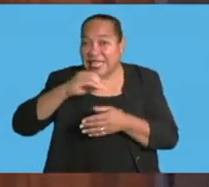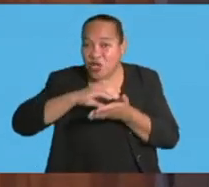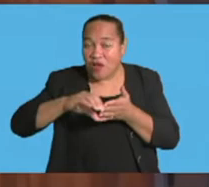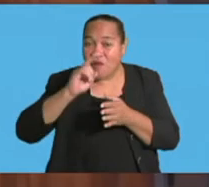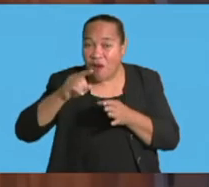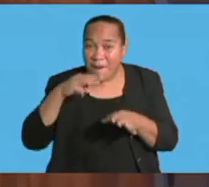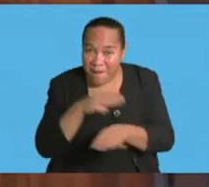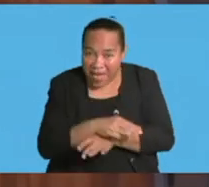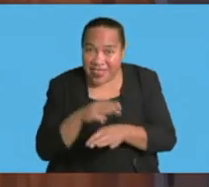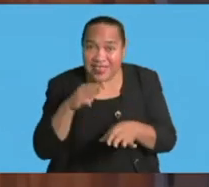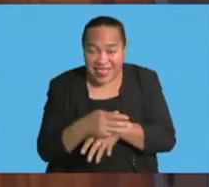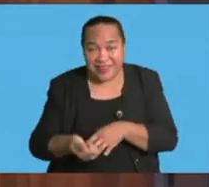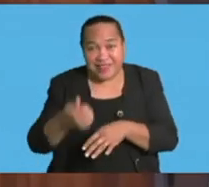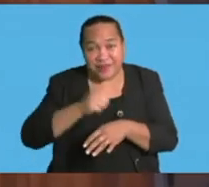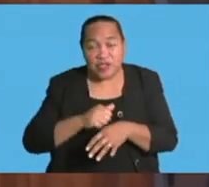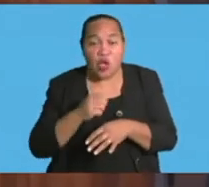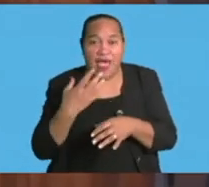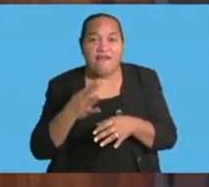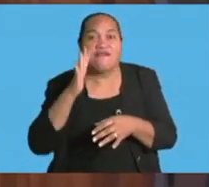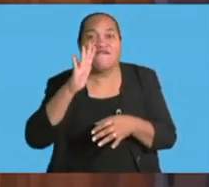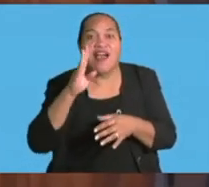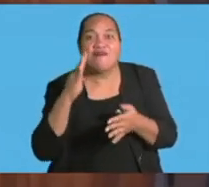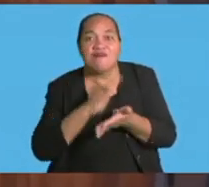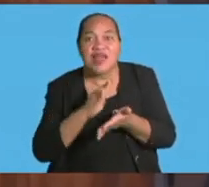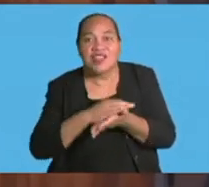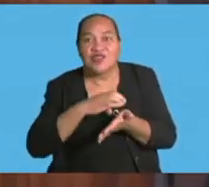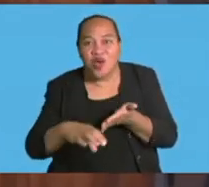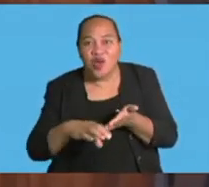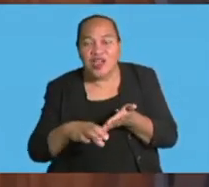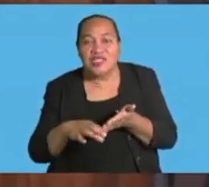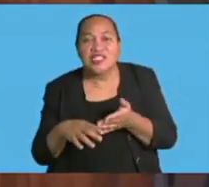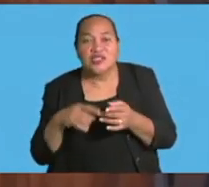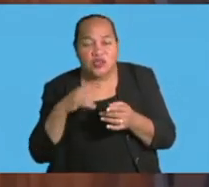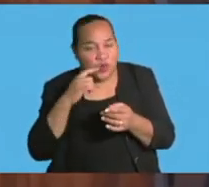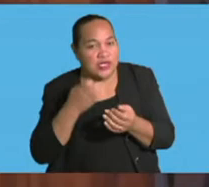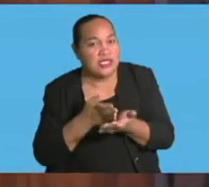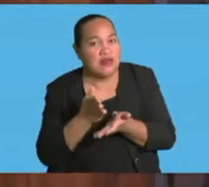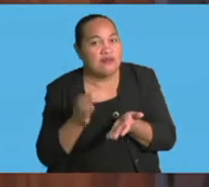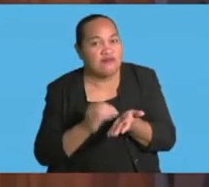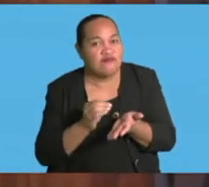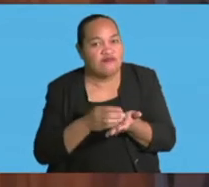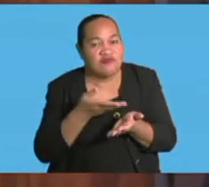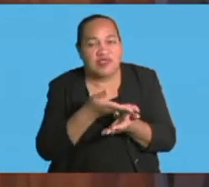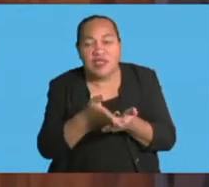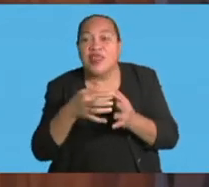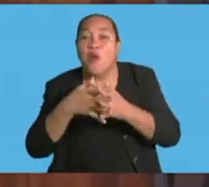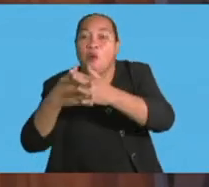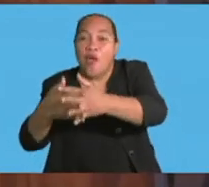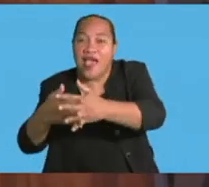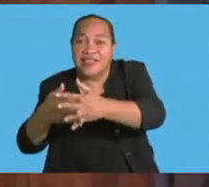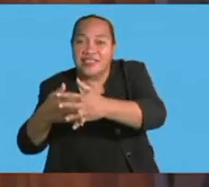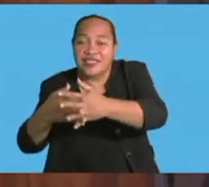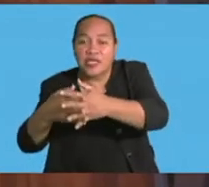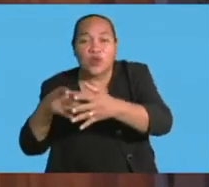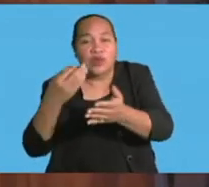under the allocation of $5 million. Western Disability Center will serve the needs of persons living with disability in the Western Division by